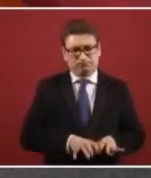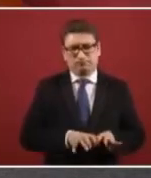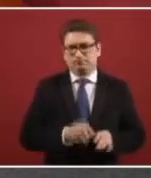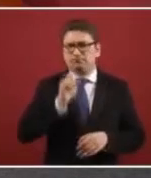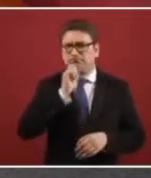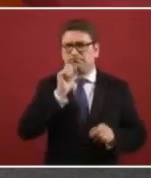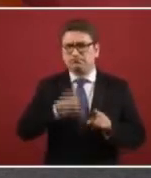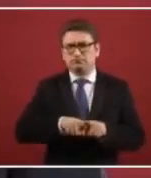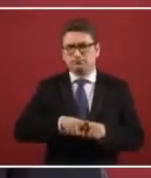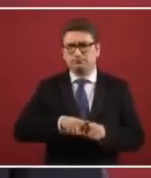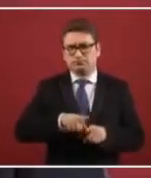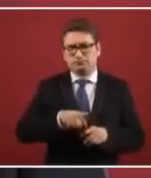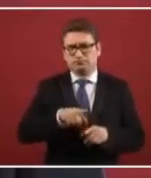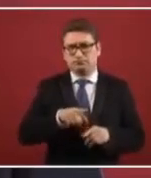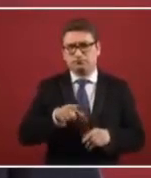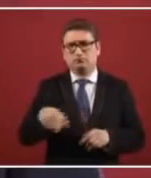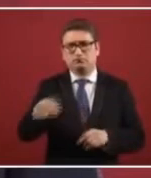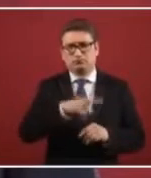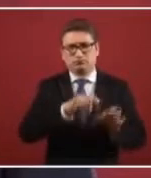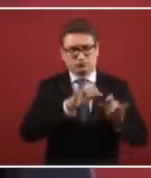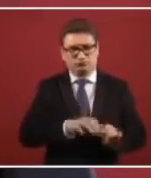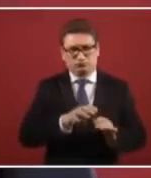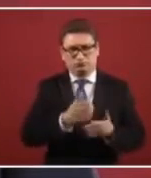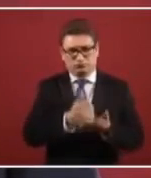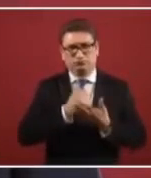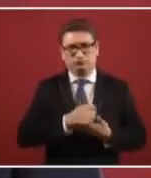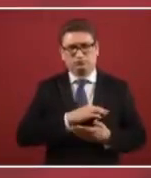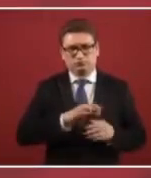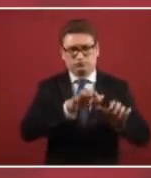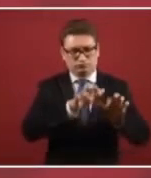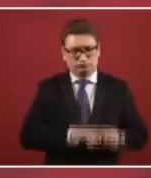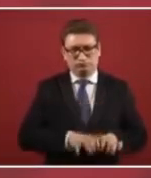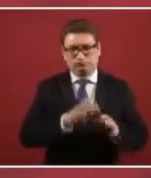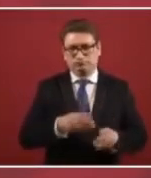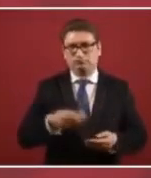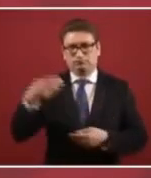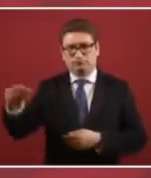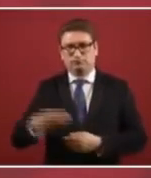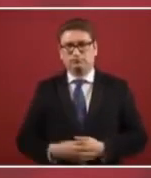and this same thing helped me out transcribe it